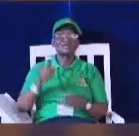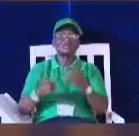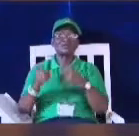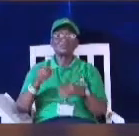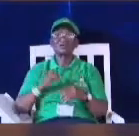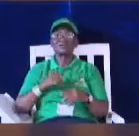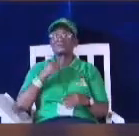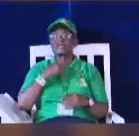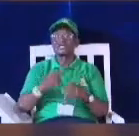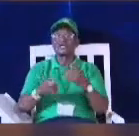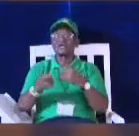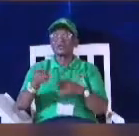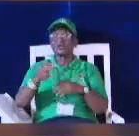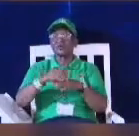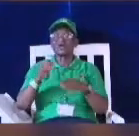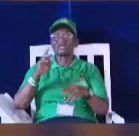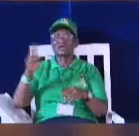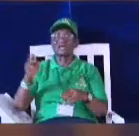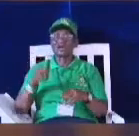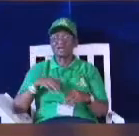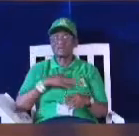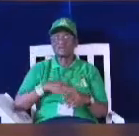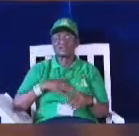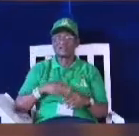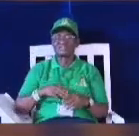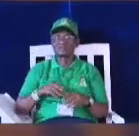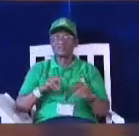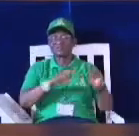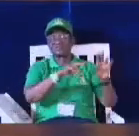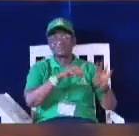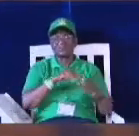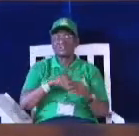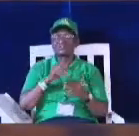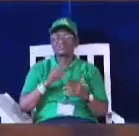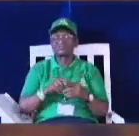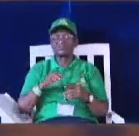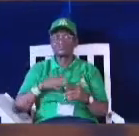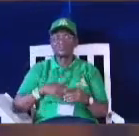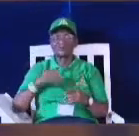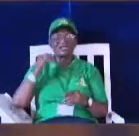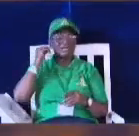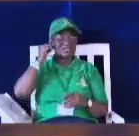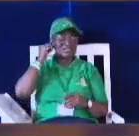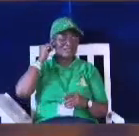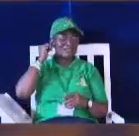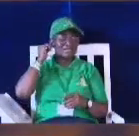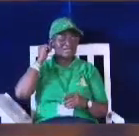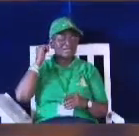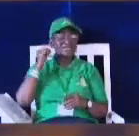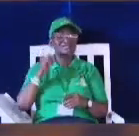her. Please look into my ears. What's going on?